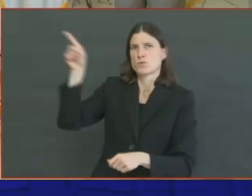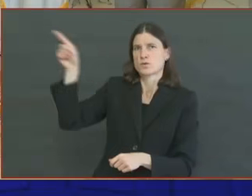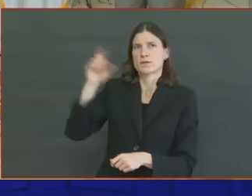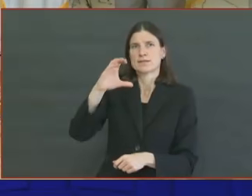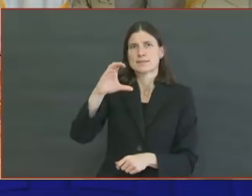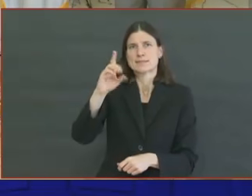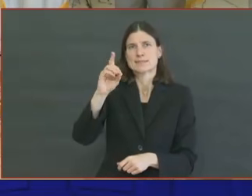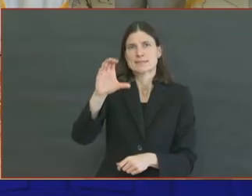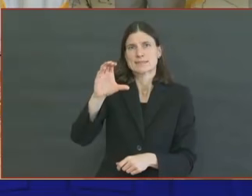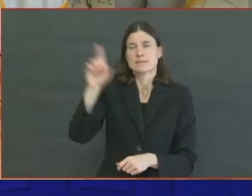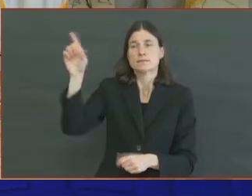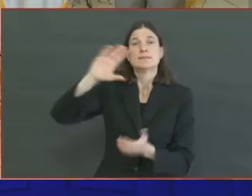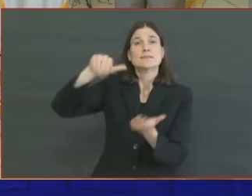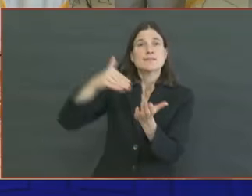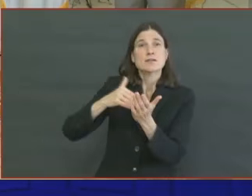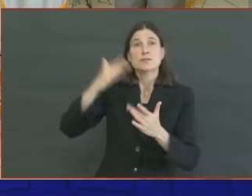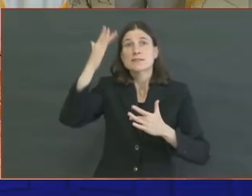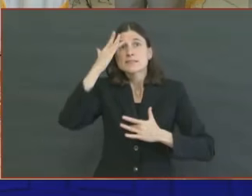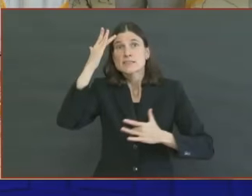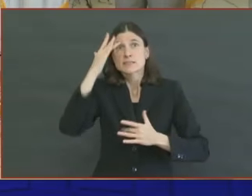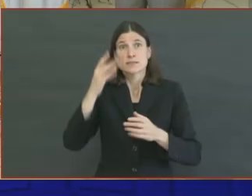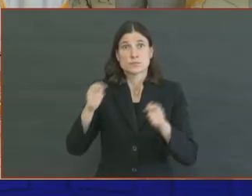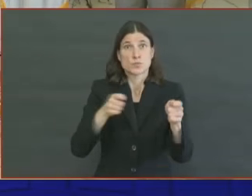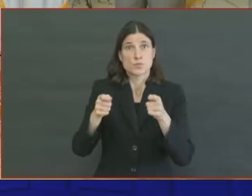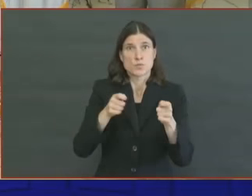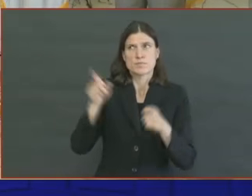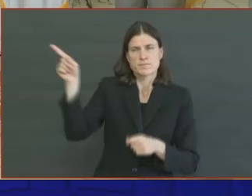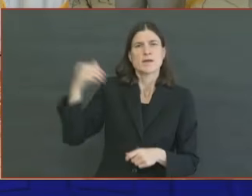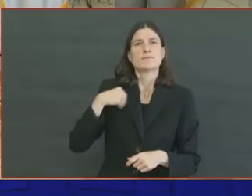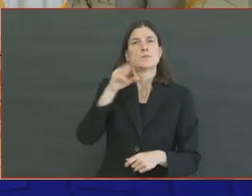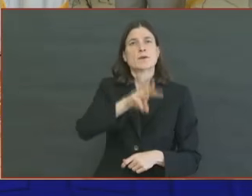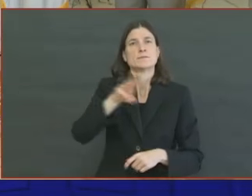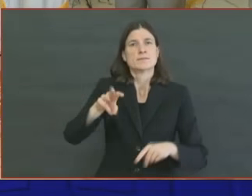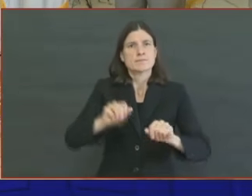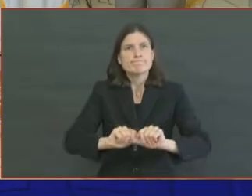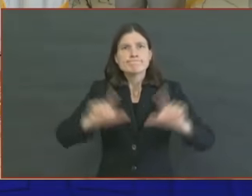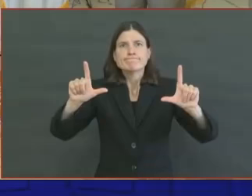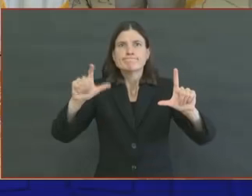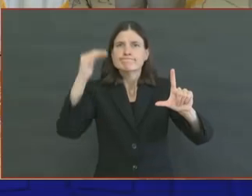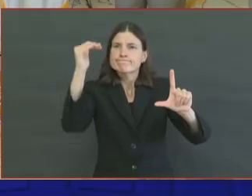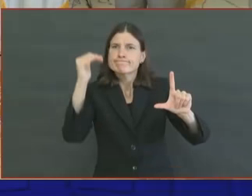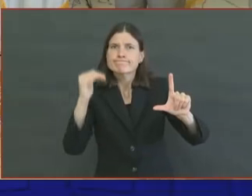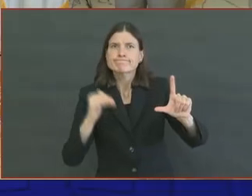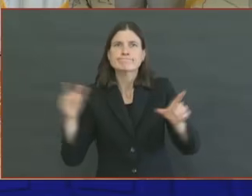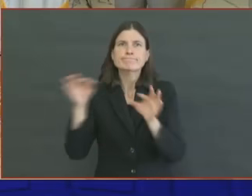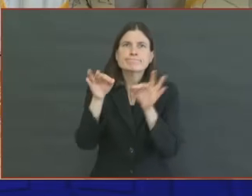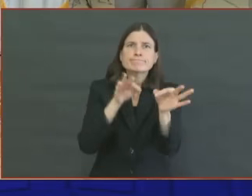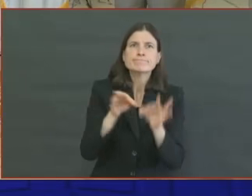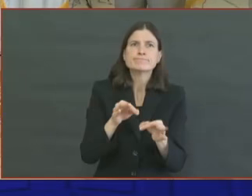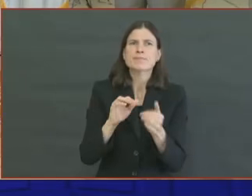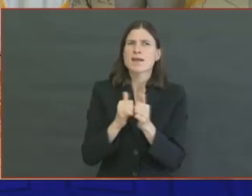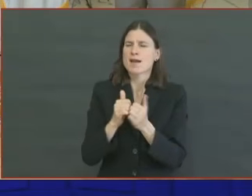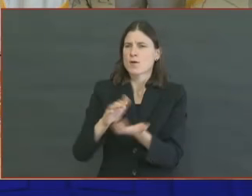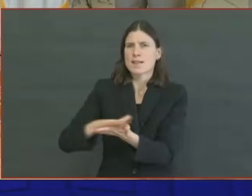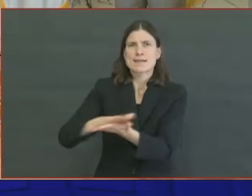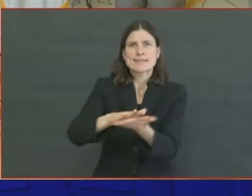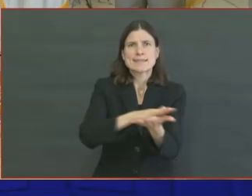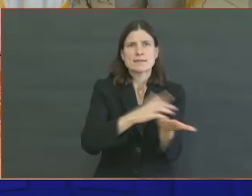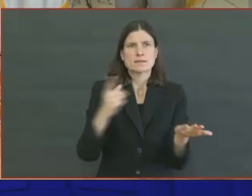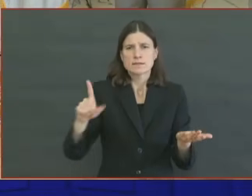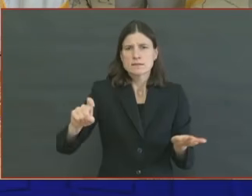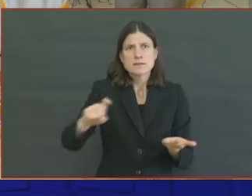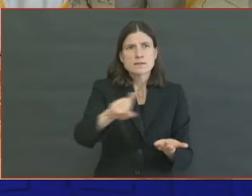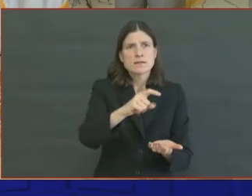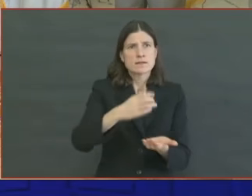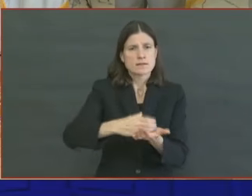a variety of recommendations for keeping settings clean. In public settings where